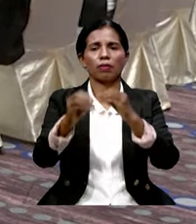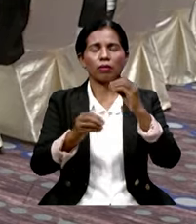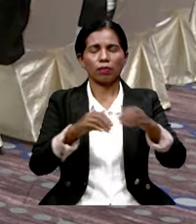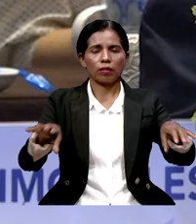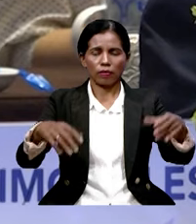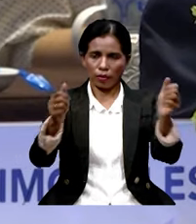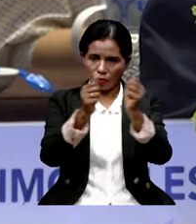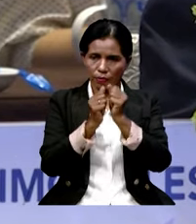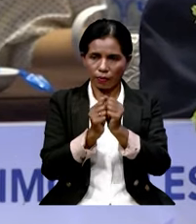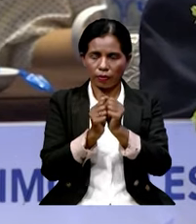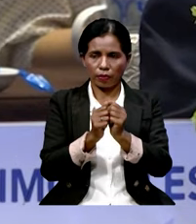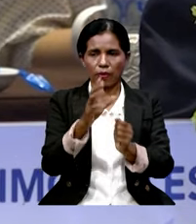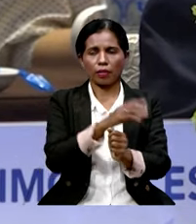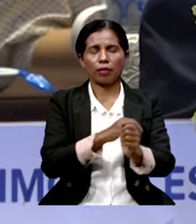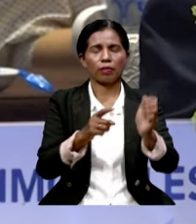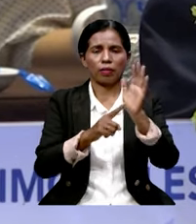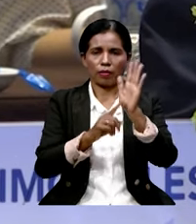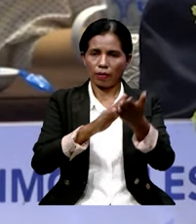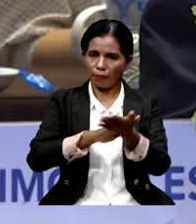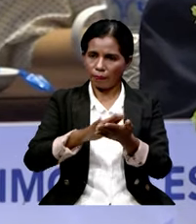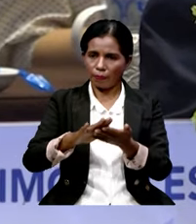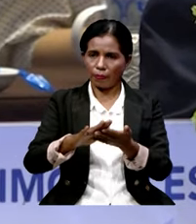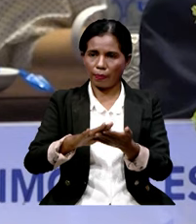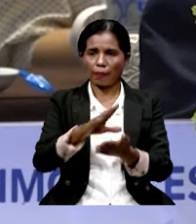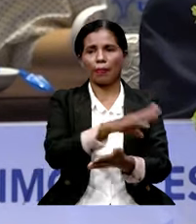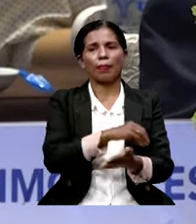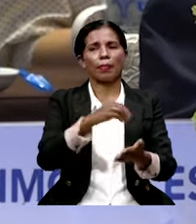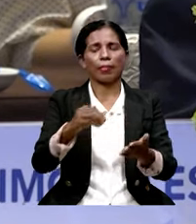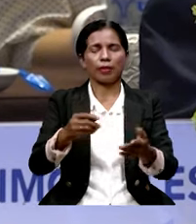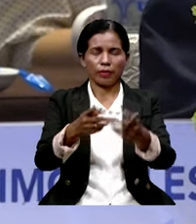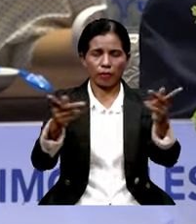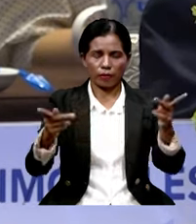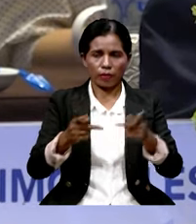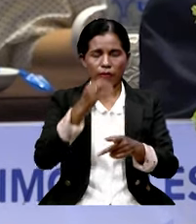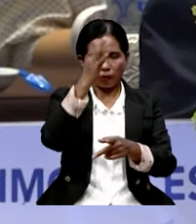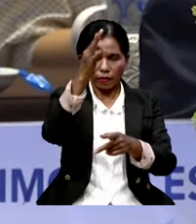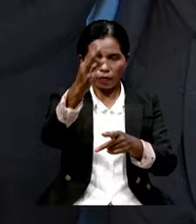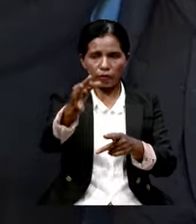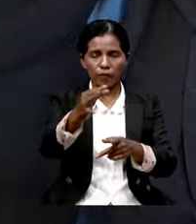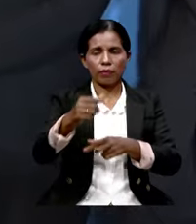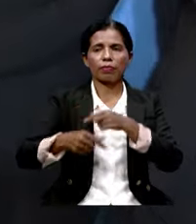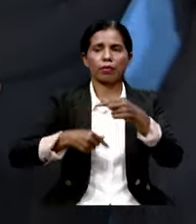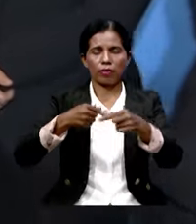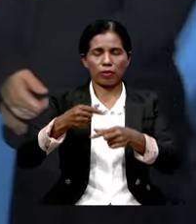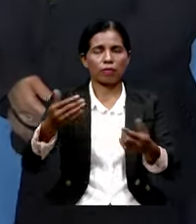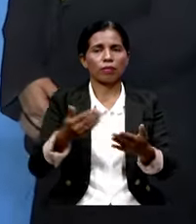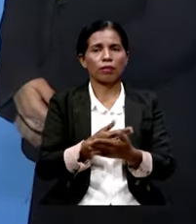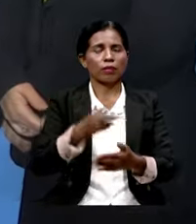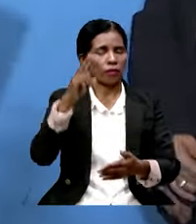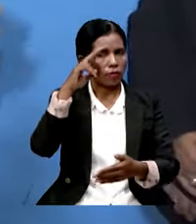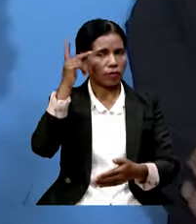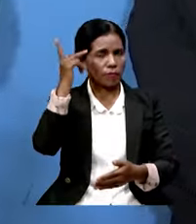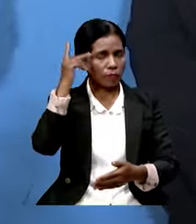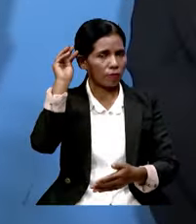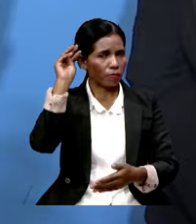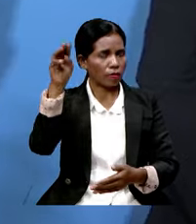we can ensure the clean in environment future of the generation. Foi vice-primeiro-ministro da